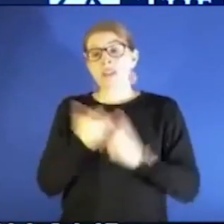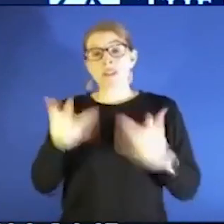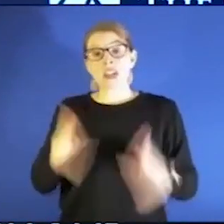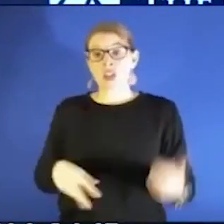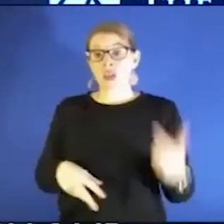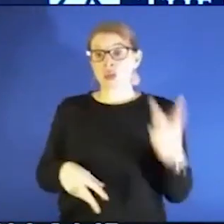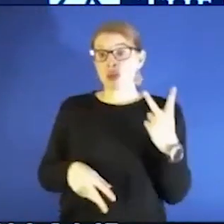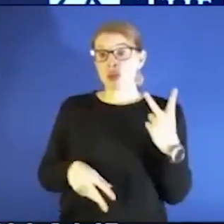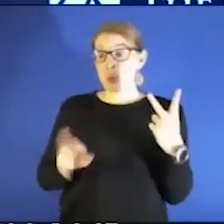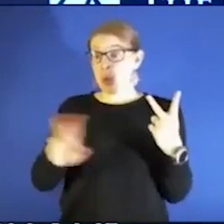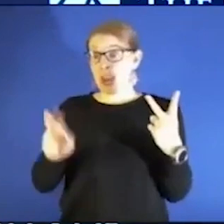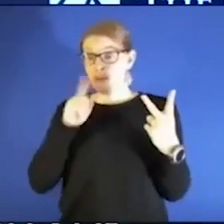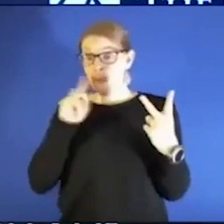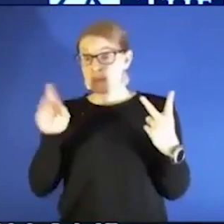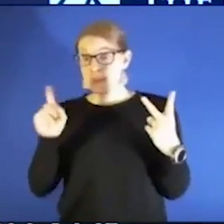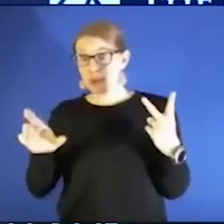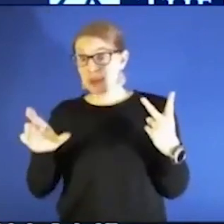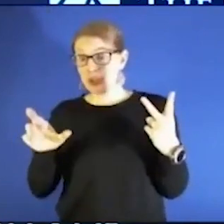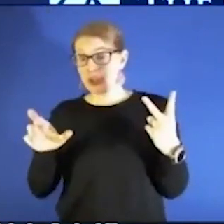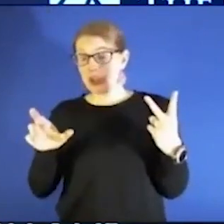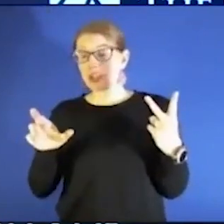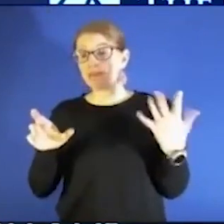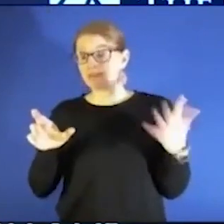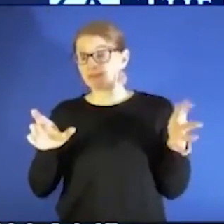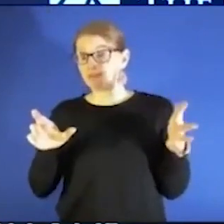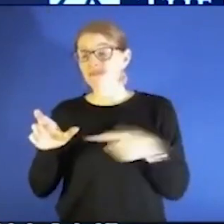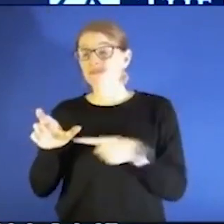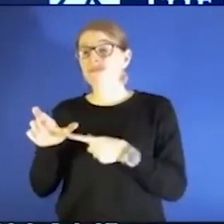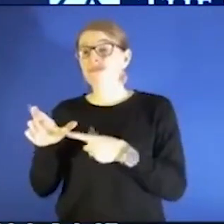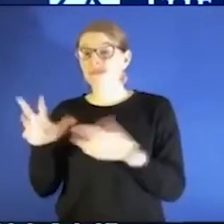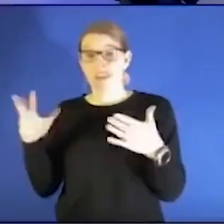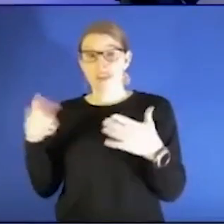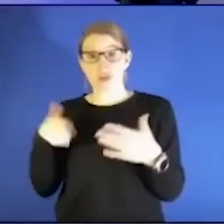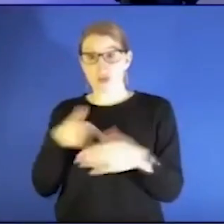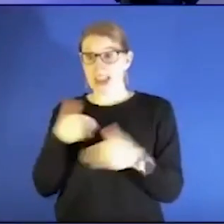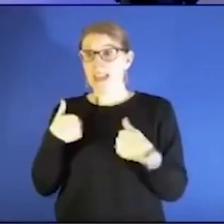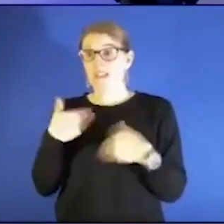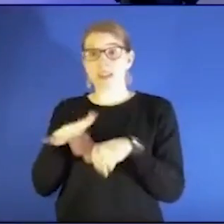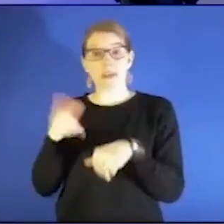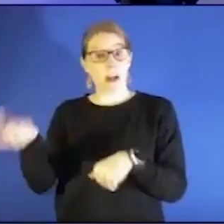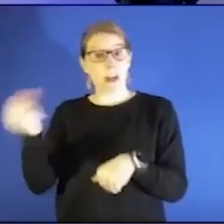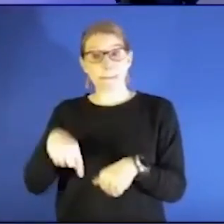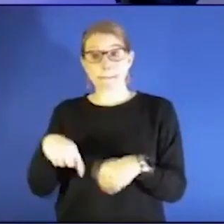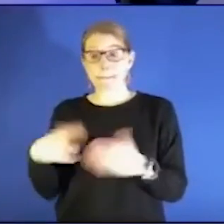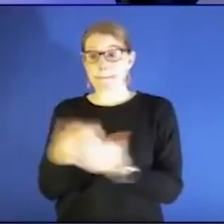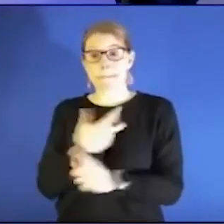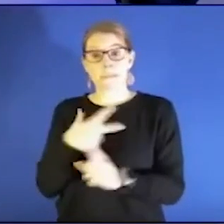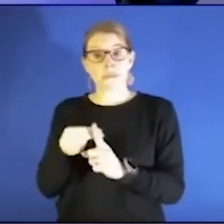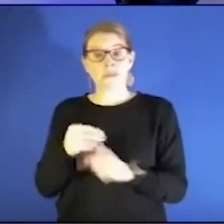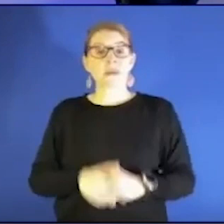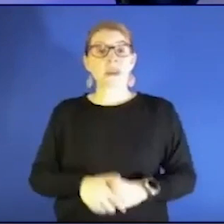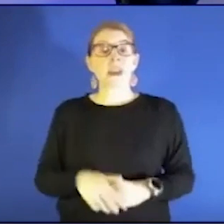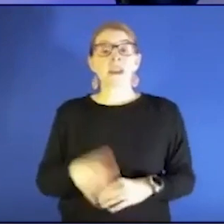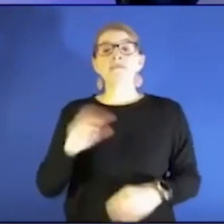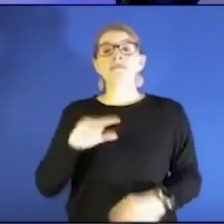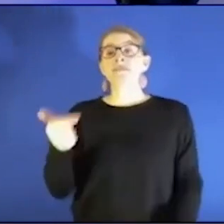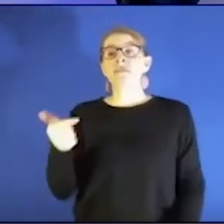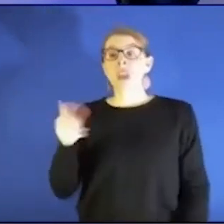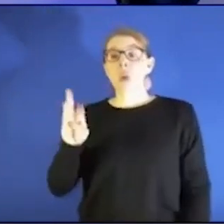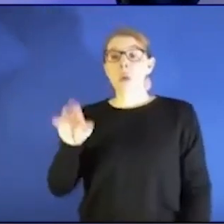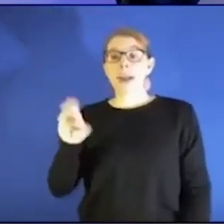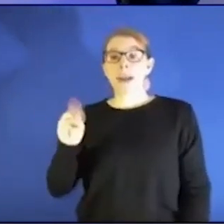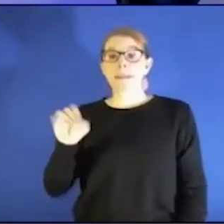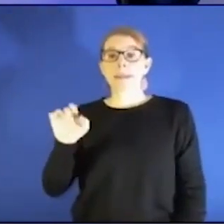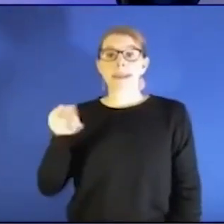ready for your booster, we've got booster available. Come and get it. All right, Dr. Williamson. Yeah, so I think something that's really hard